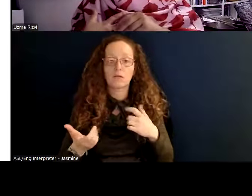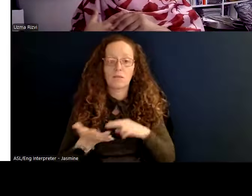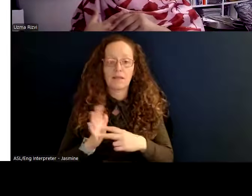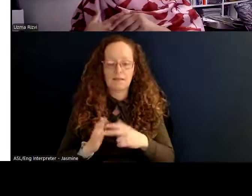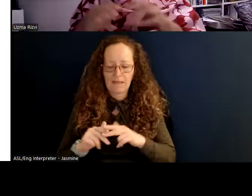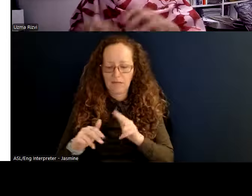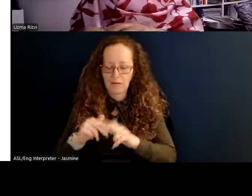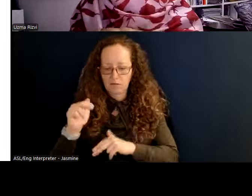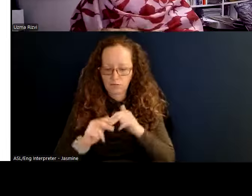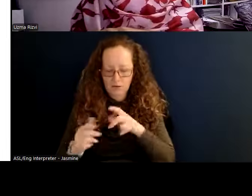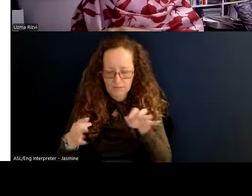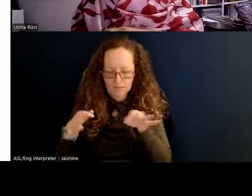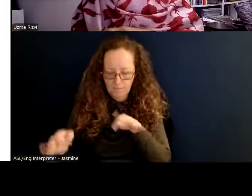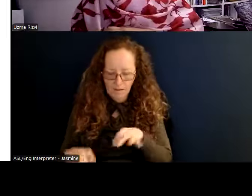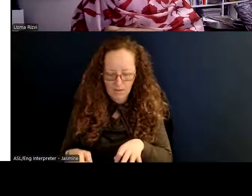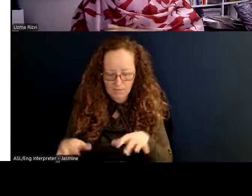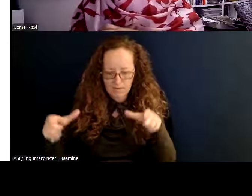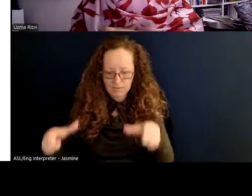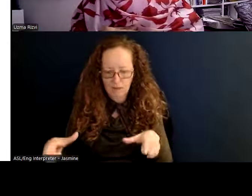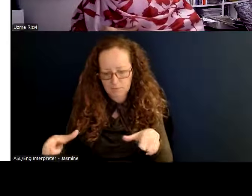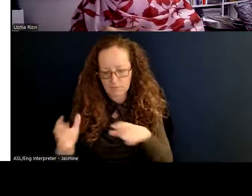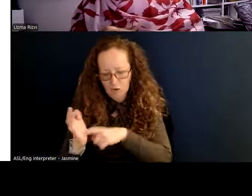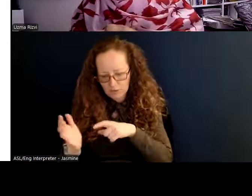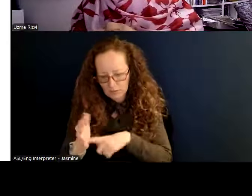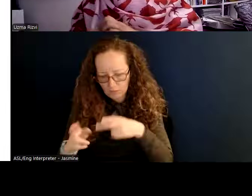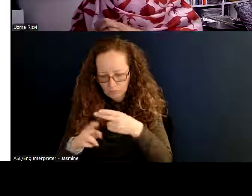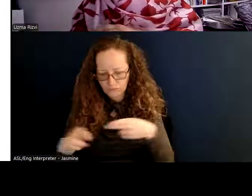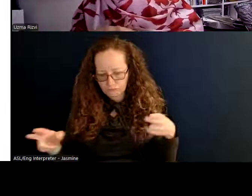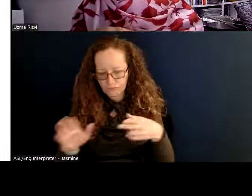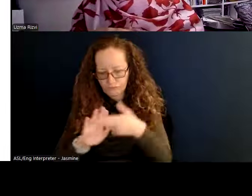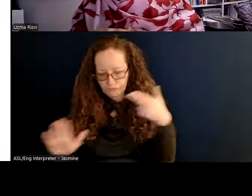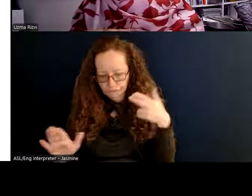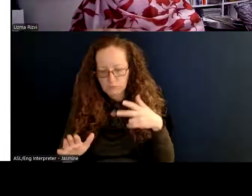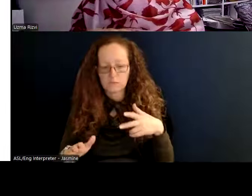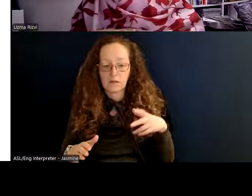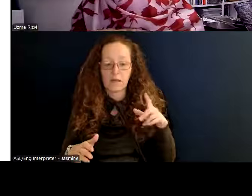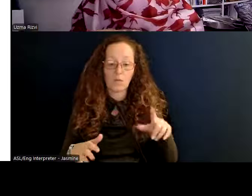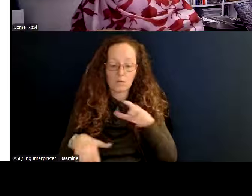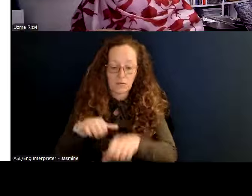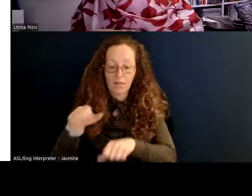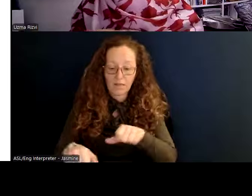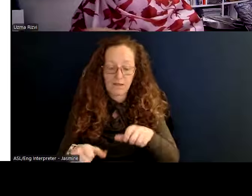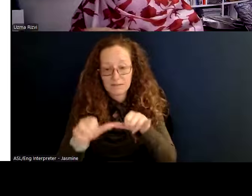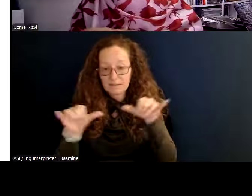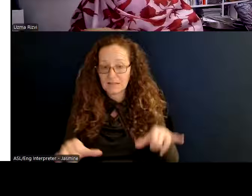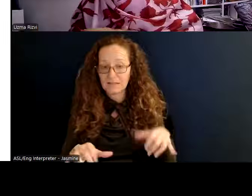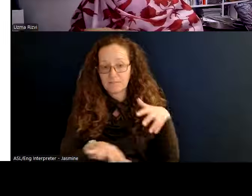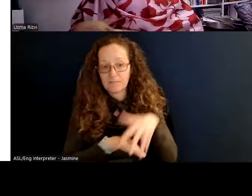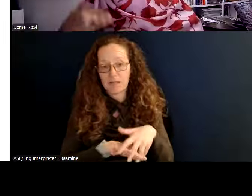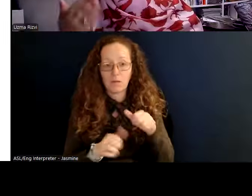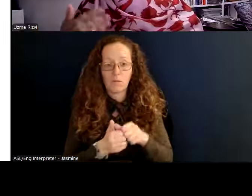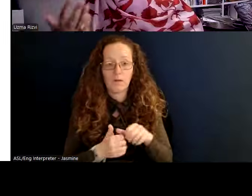site. These campaigns are embedded within systems of governance, specifically colonial governance, and those engaged in that